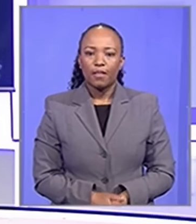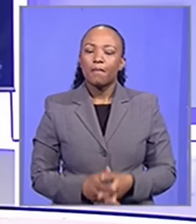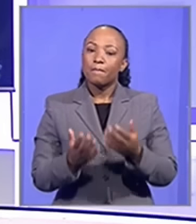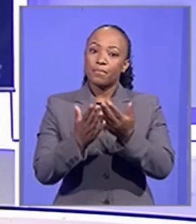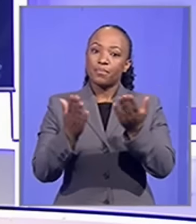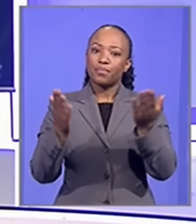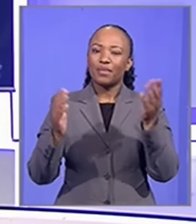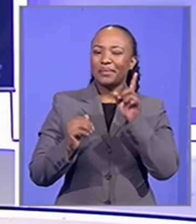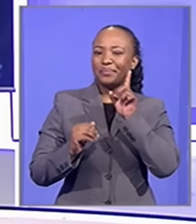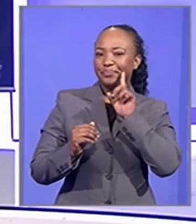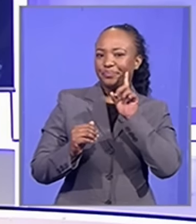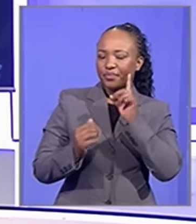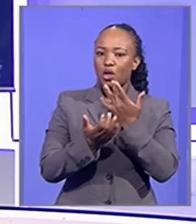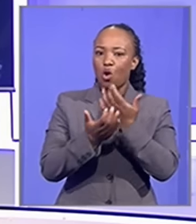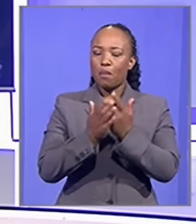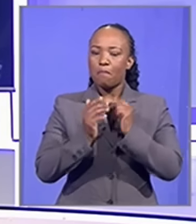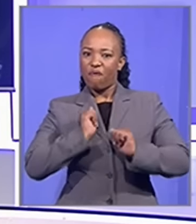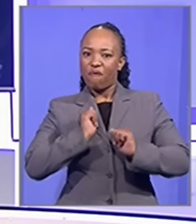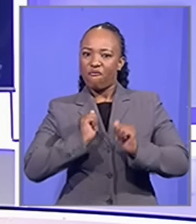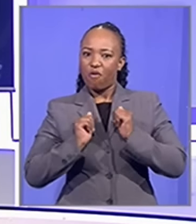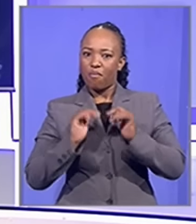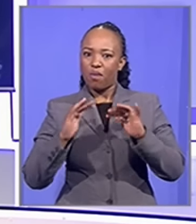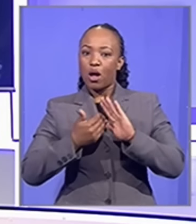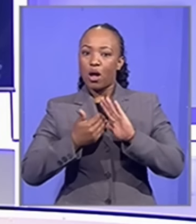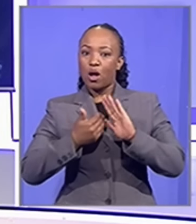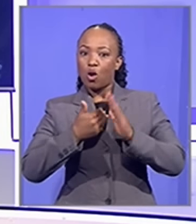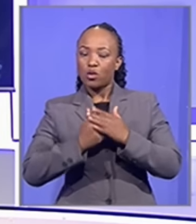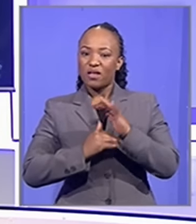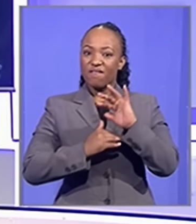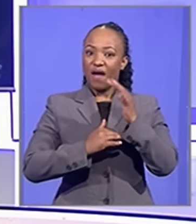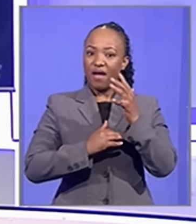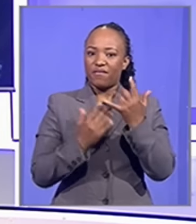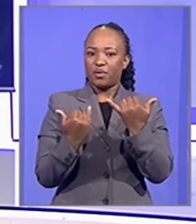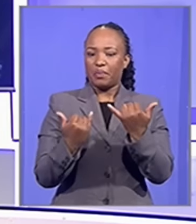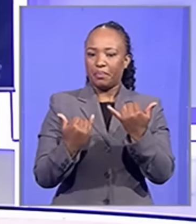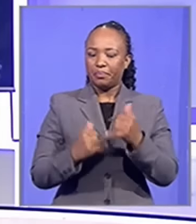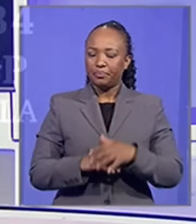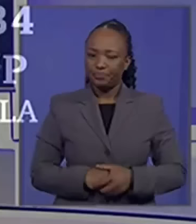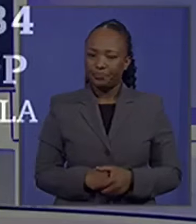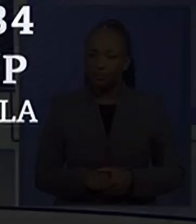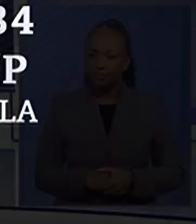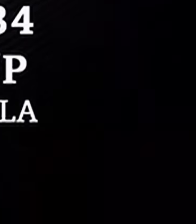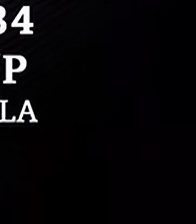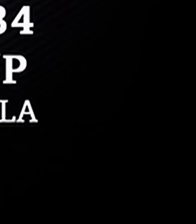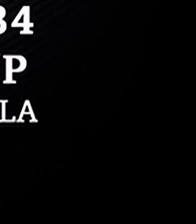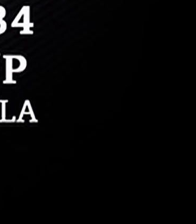Mui hari boneng hore mebaraka e sebeditse jwang ha e kwalwa horenga e ya bohlano.